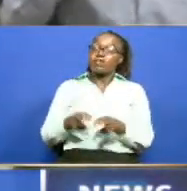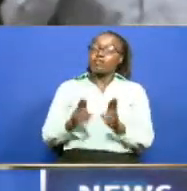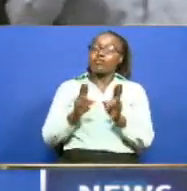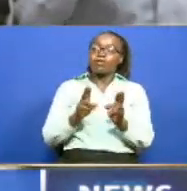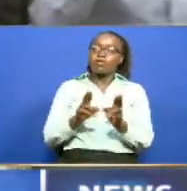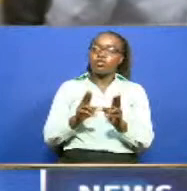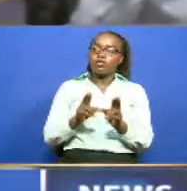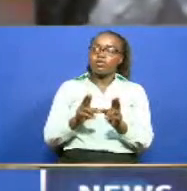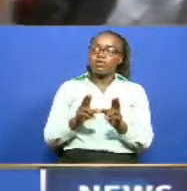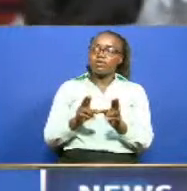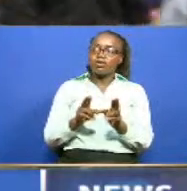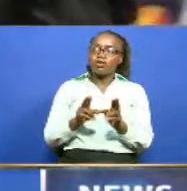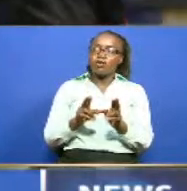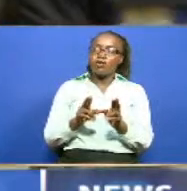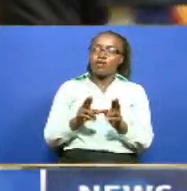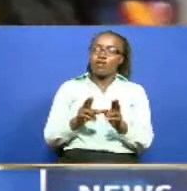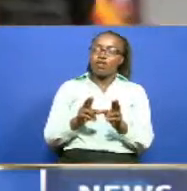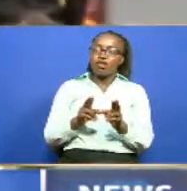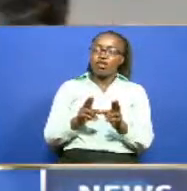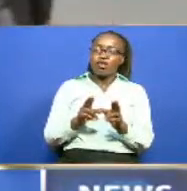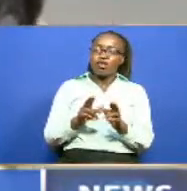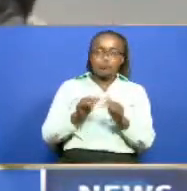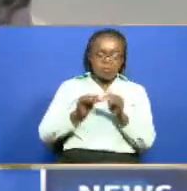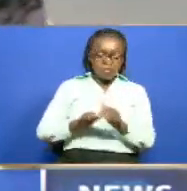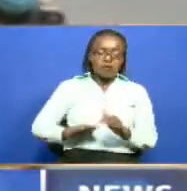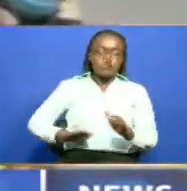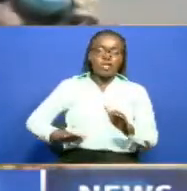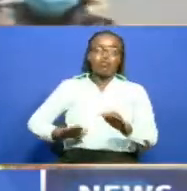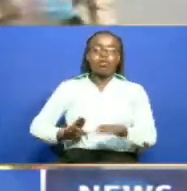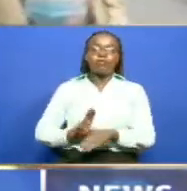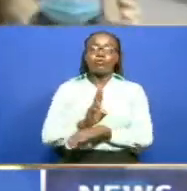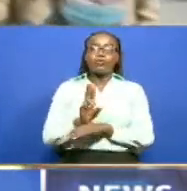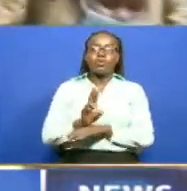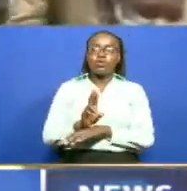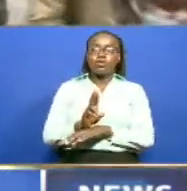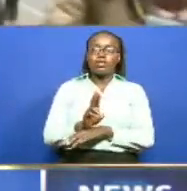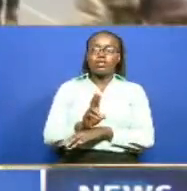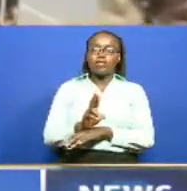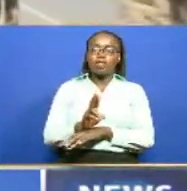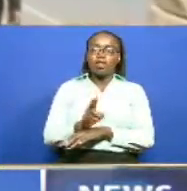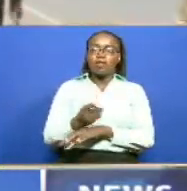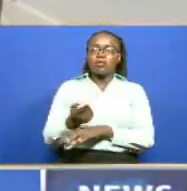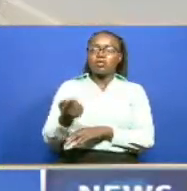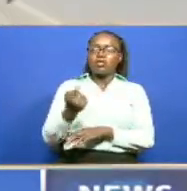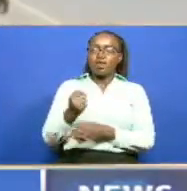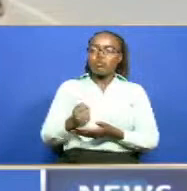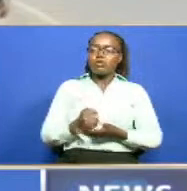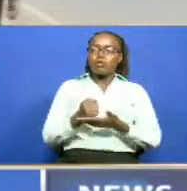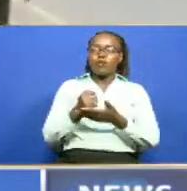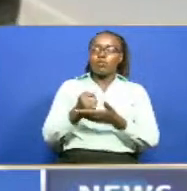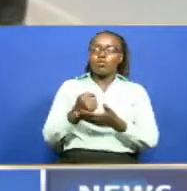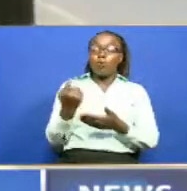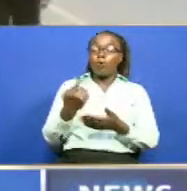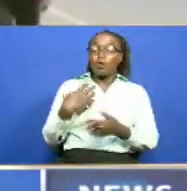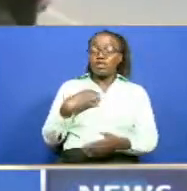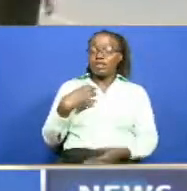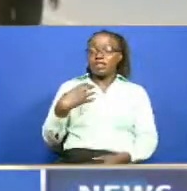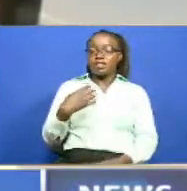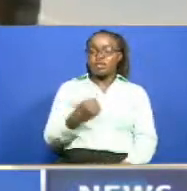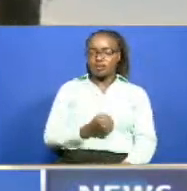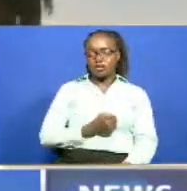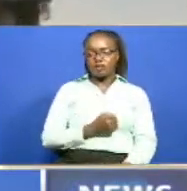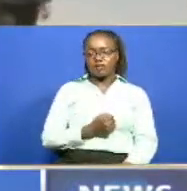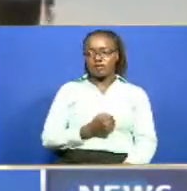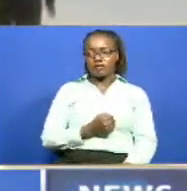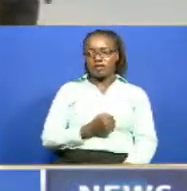itabidi apitie kwa jamu. Hii inakuja kusaidia wale watu wako na pesa,